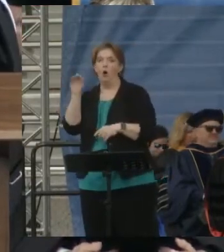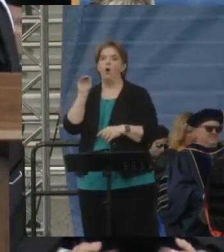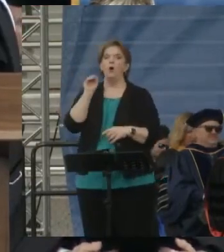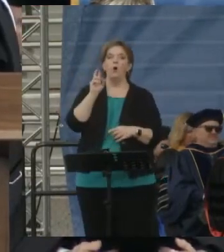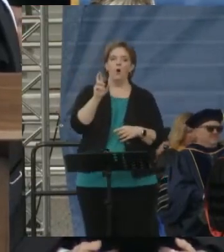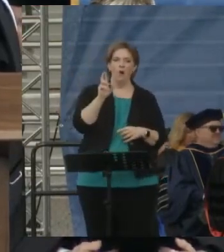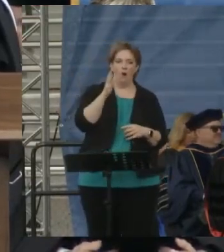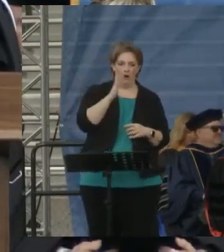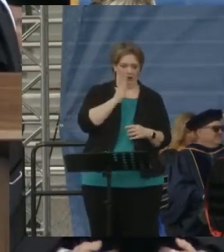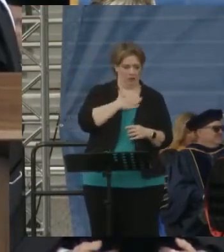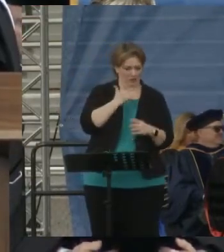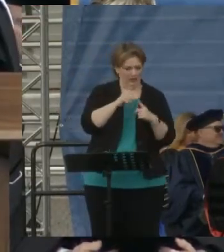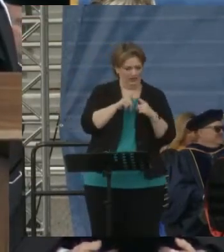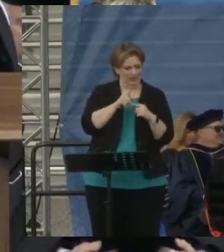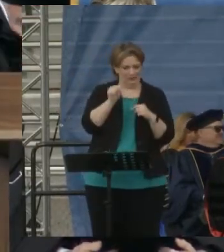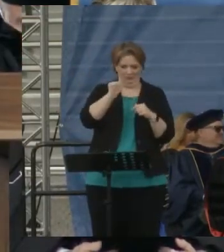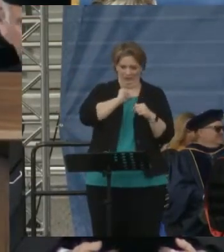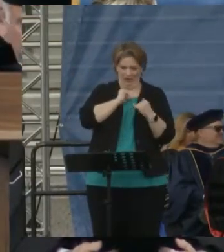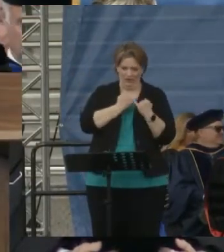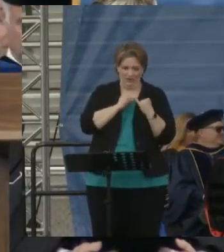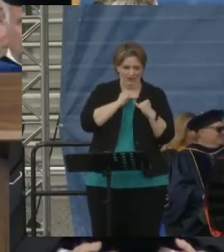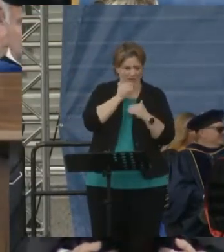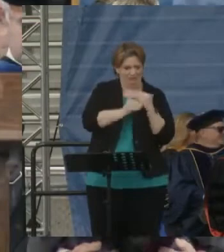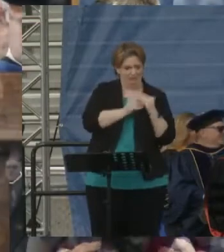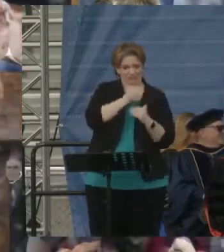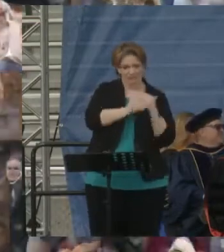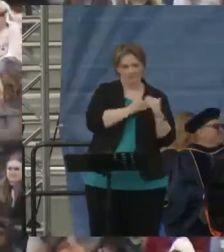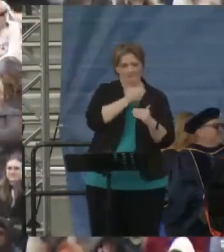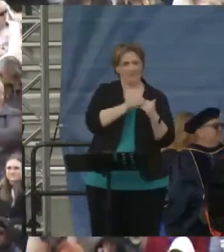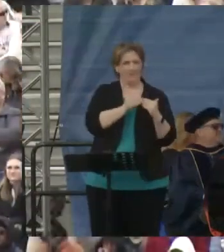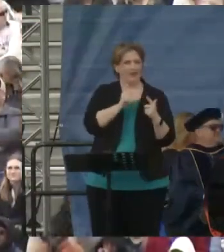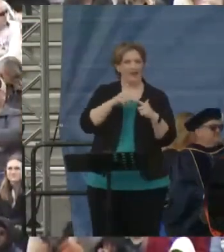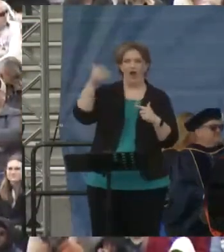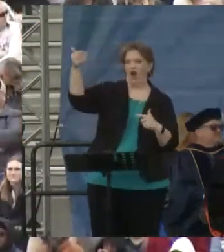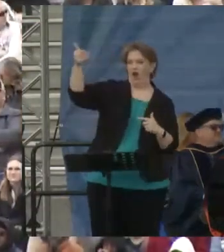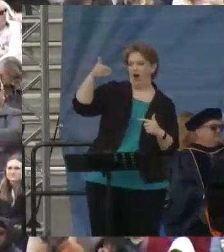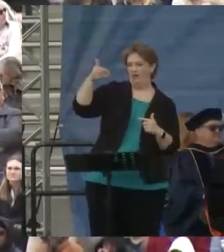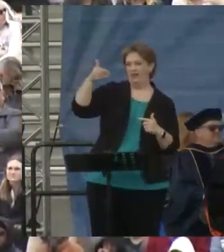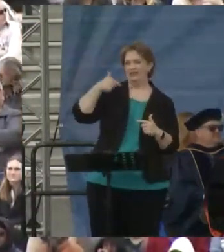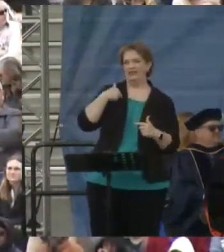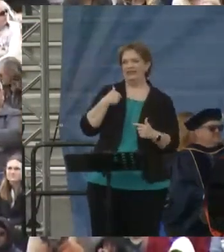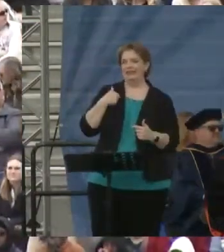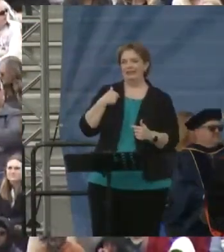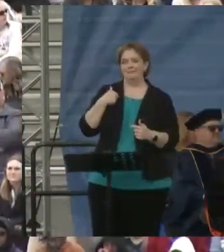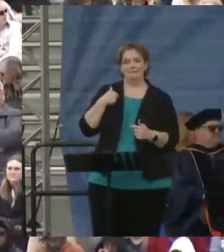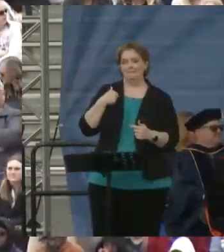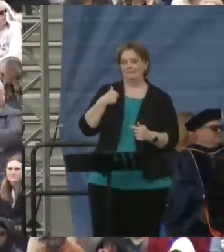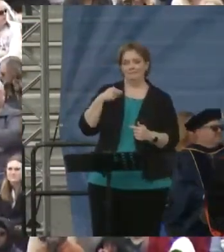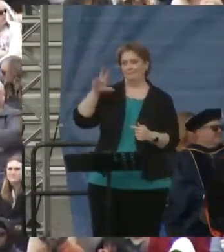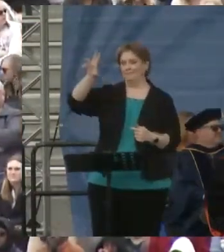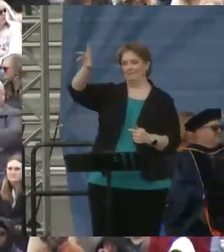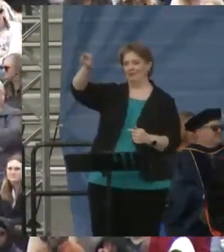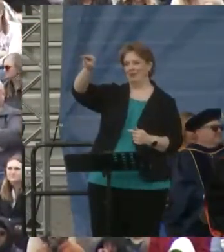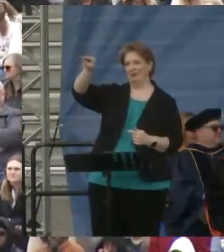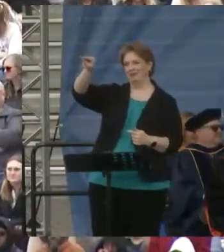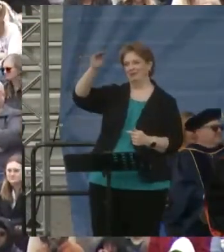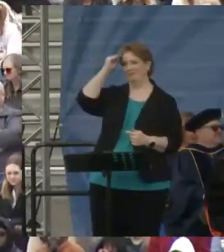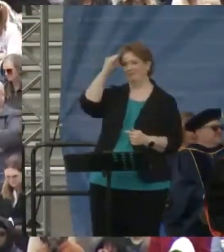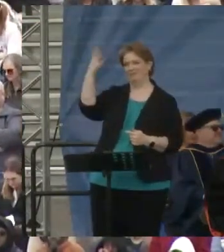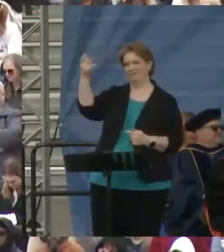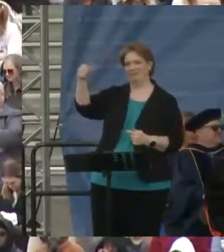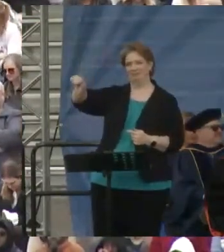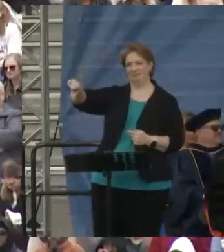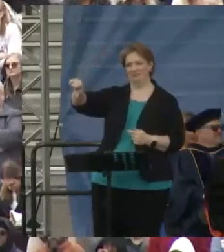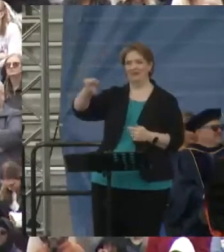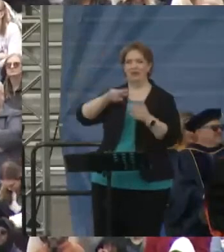go on our own. But by turning down Kodak's offer, we had the freedom to push ourselves and take our